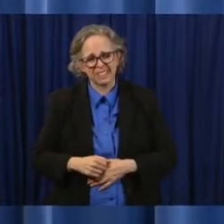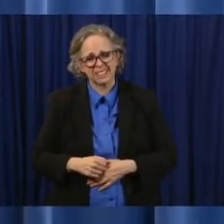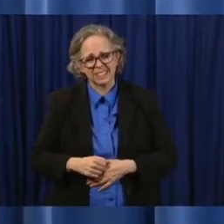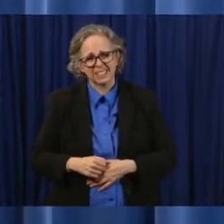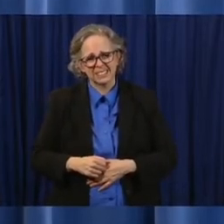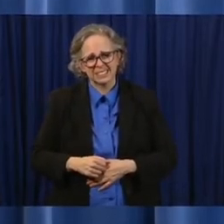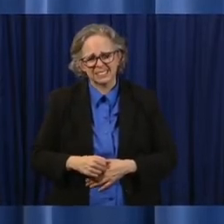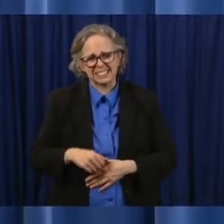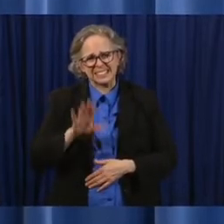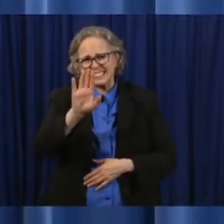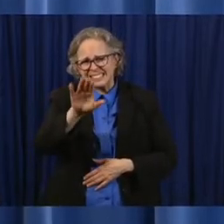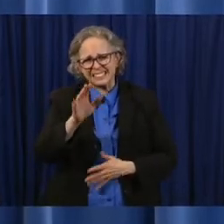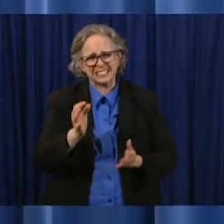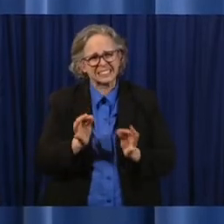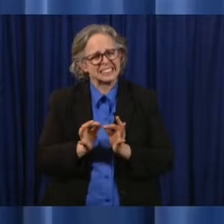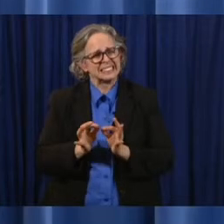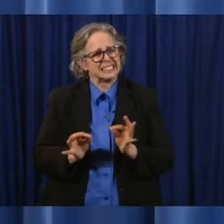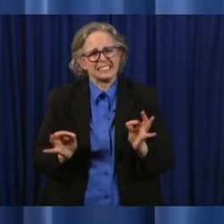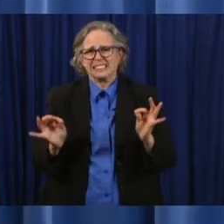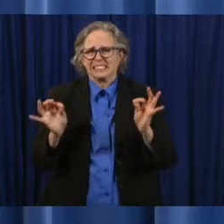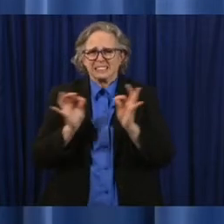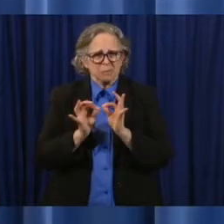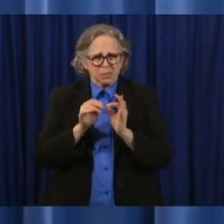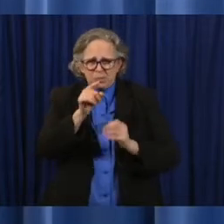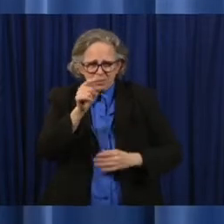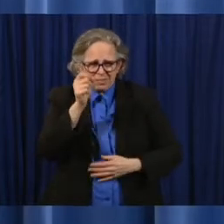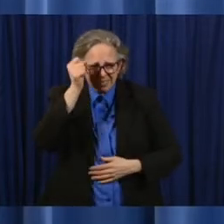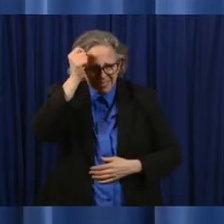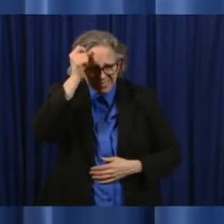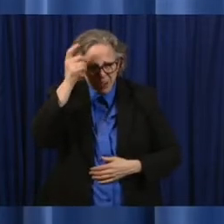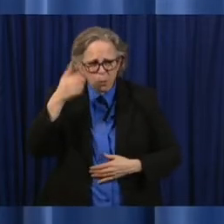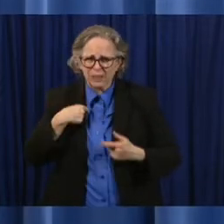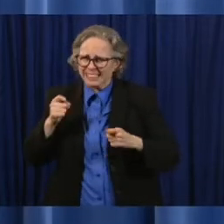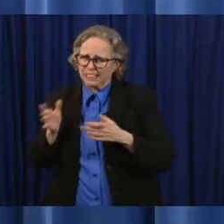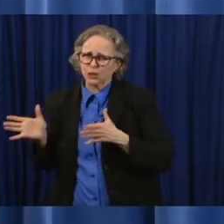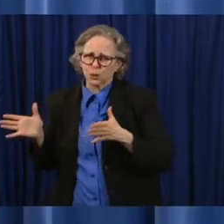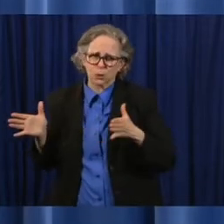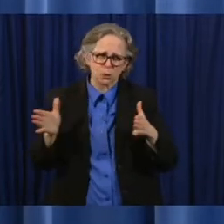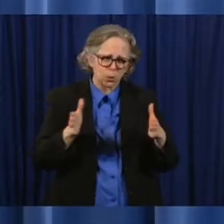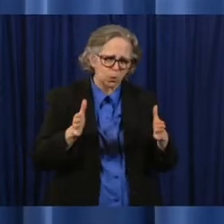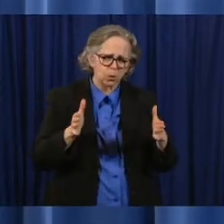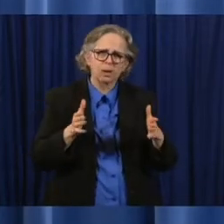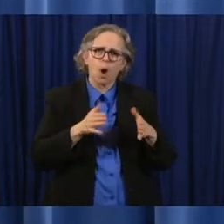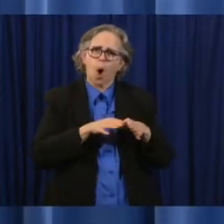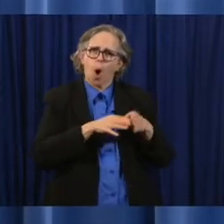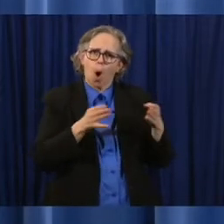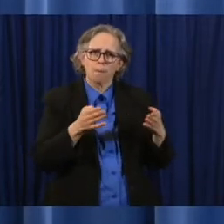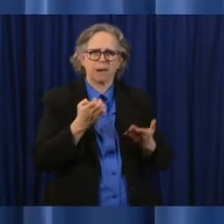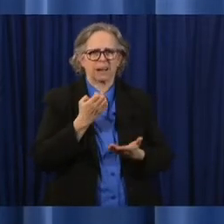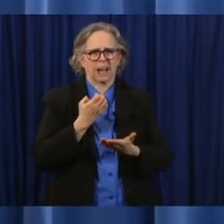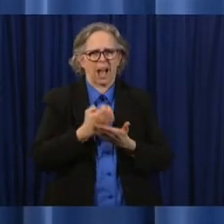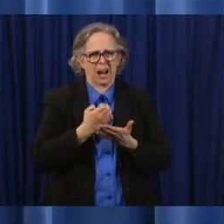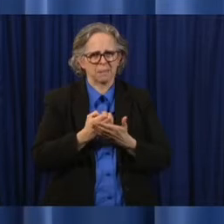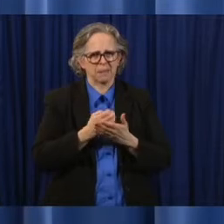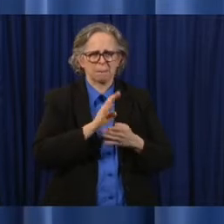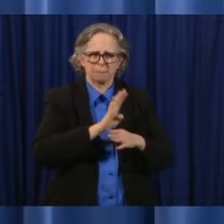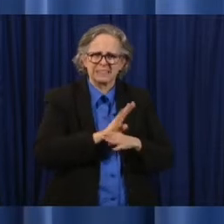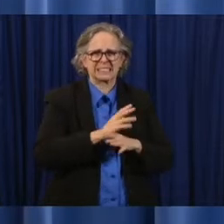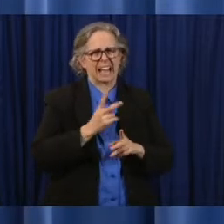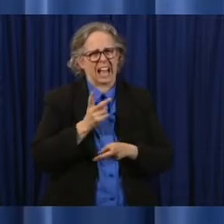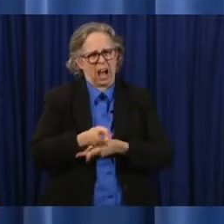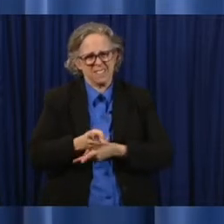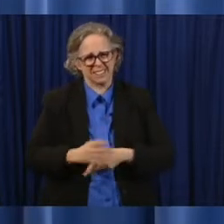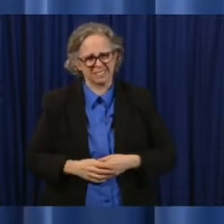that as we start back, we do it carefully. It's also imperative that we do it in the best way